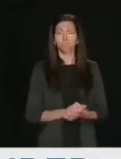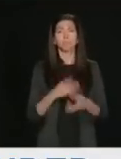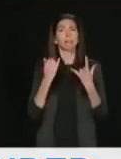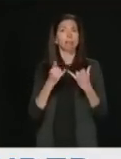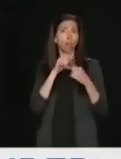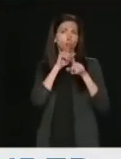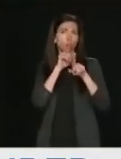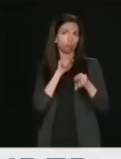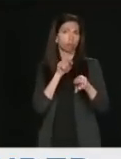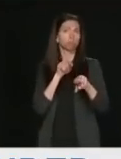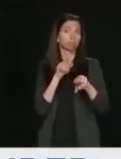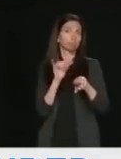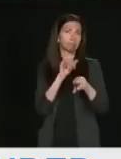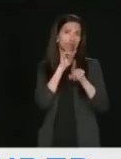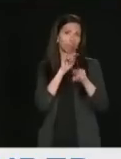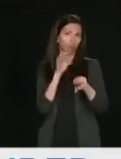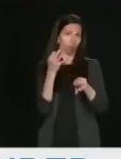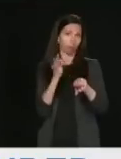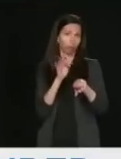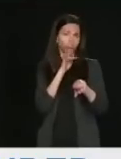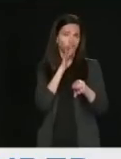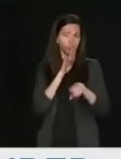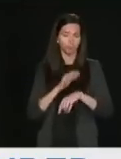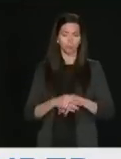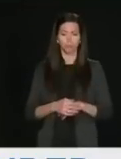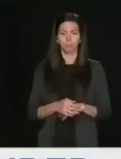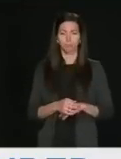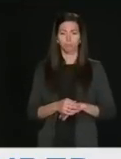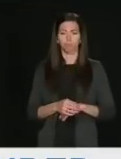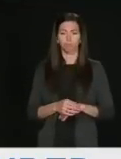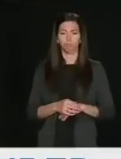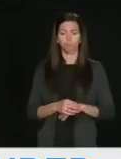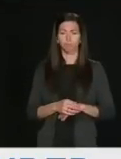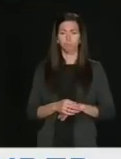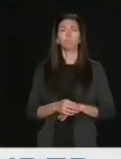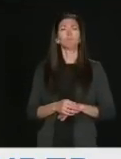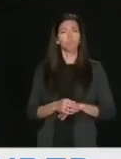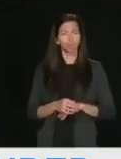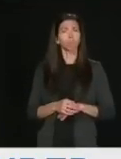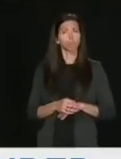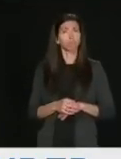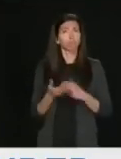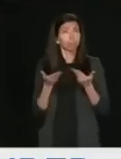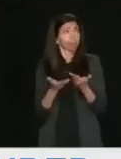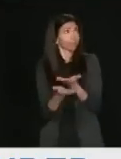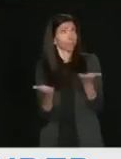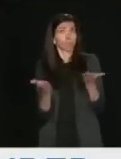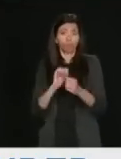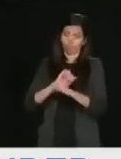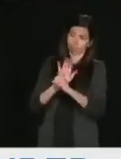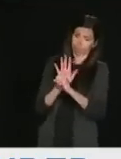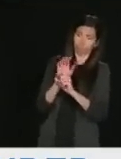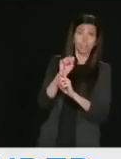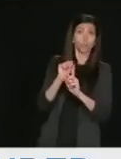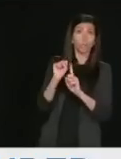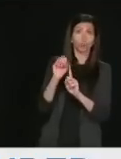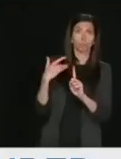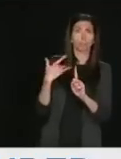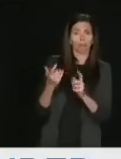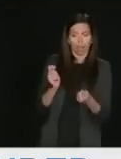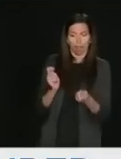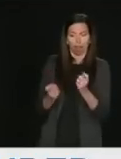We recognize that it changes extremely quickly. The situation is evolving, and we'll take decisions that are